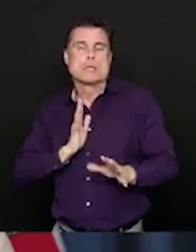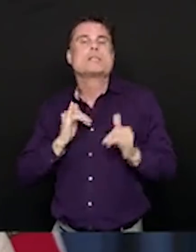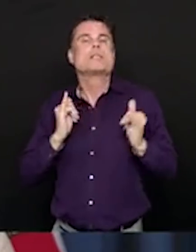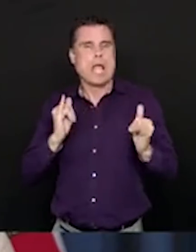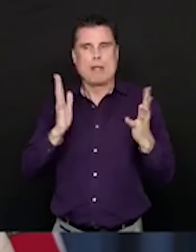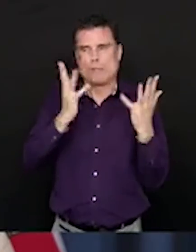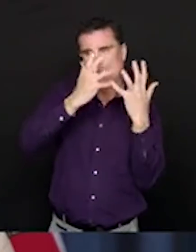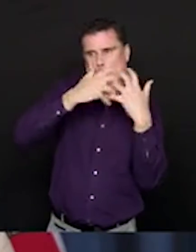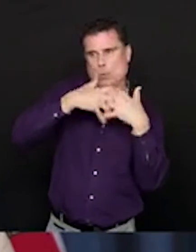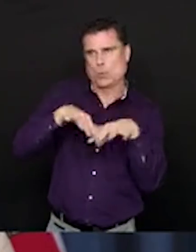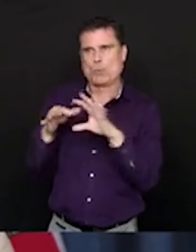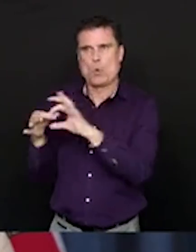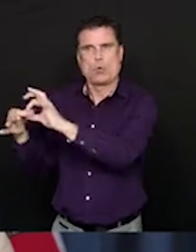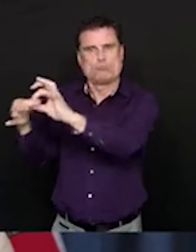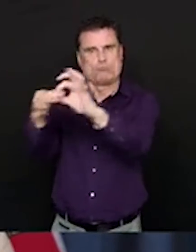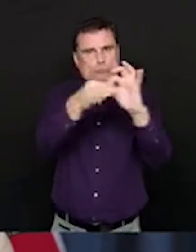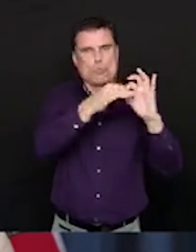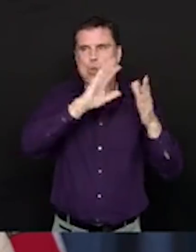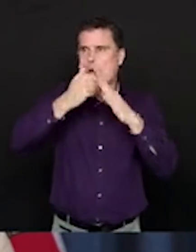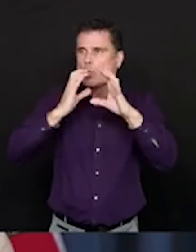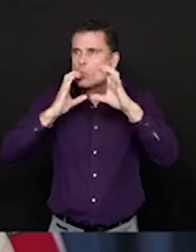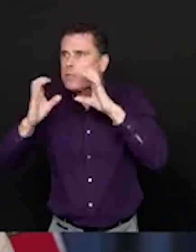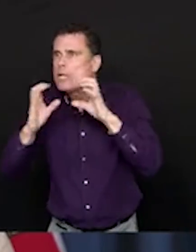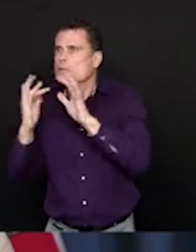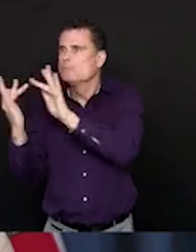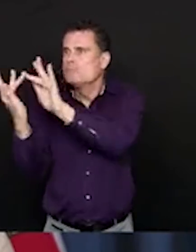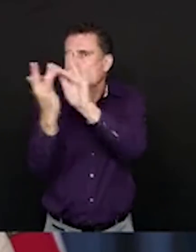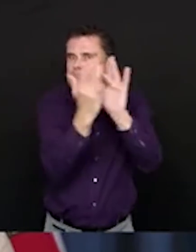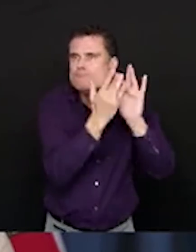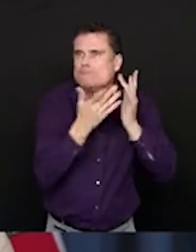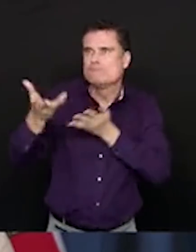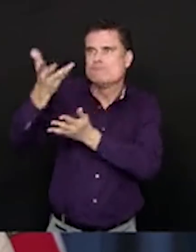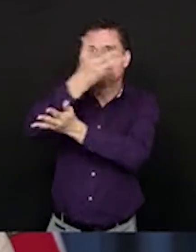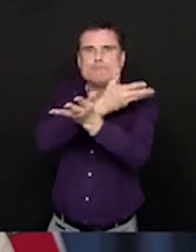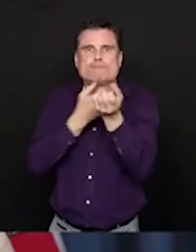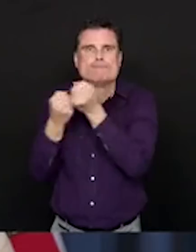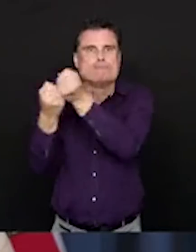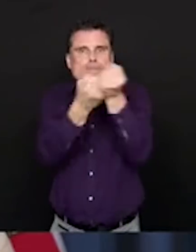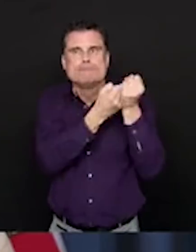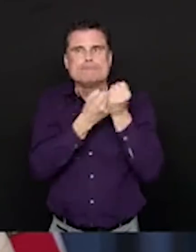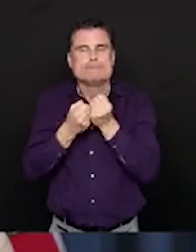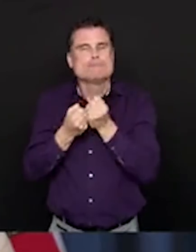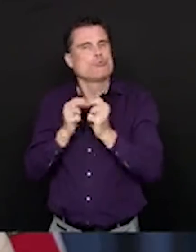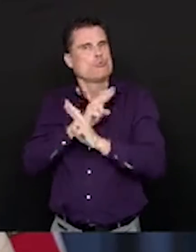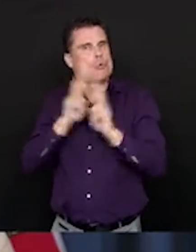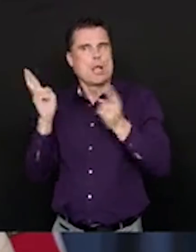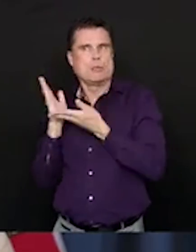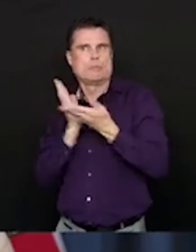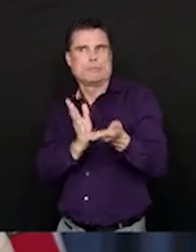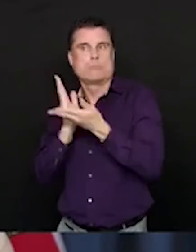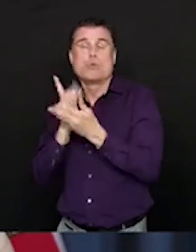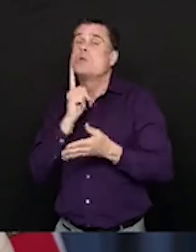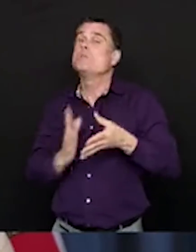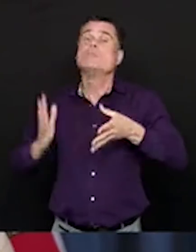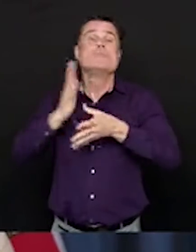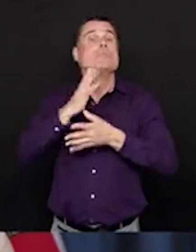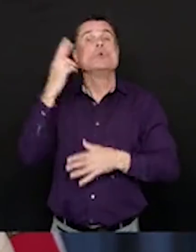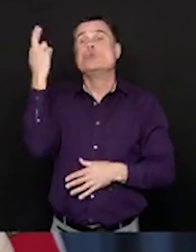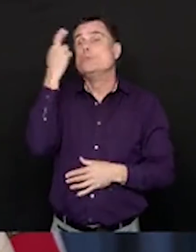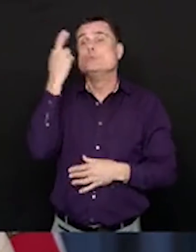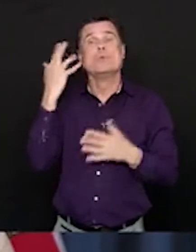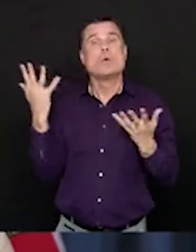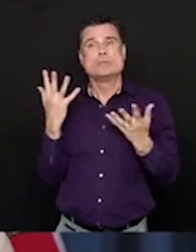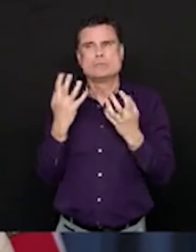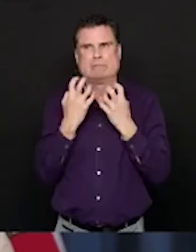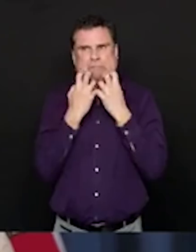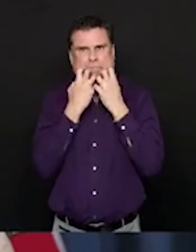it's working if there's challenges that come up. But the primary reason was to protect the supply of personal protective